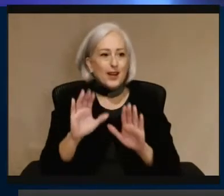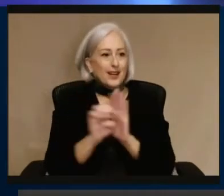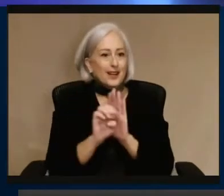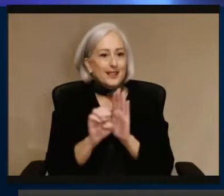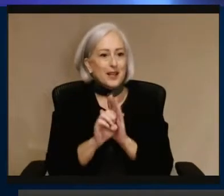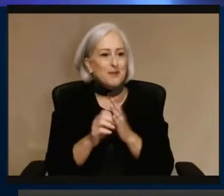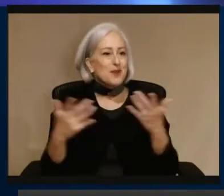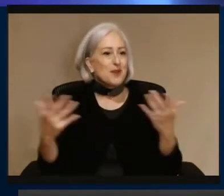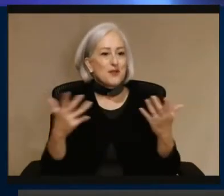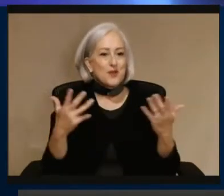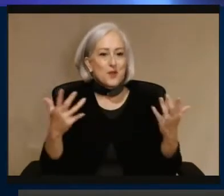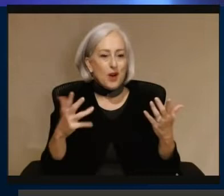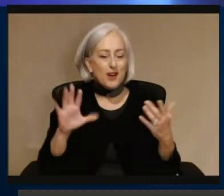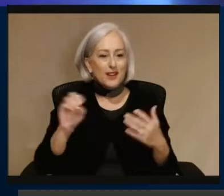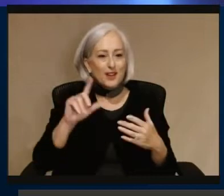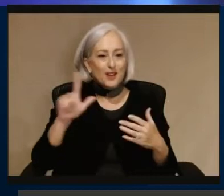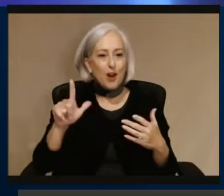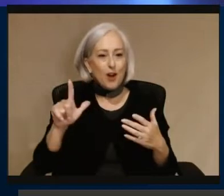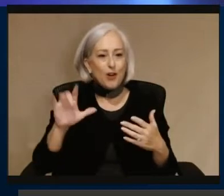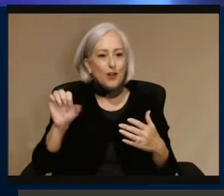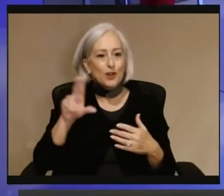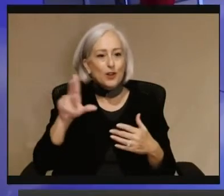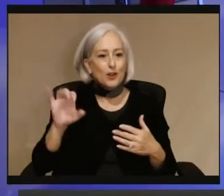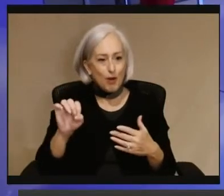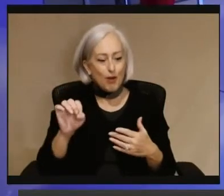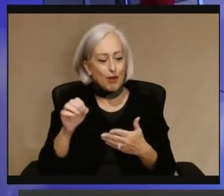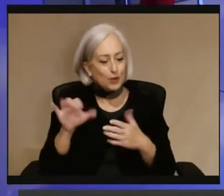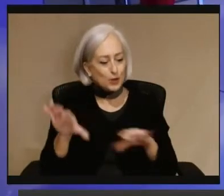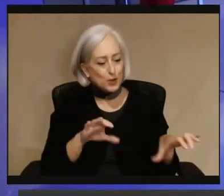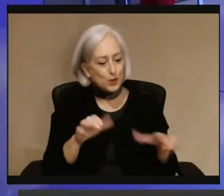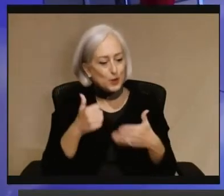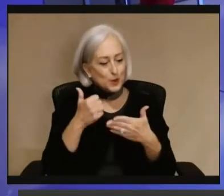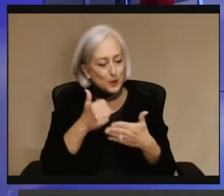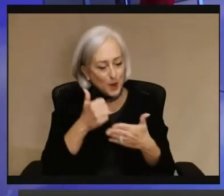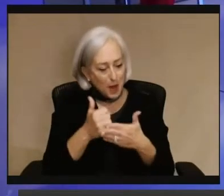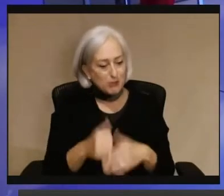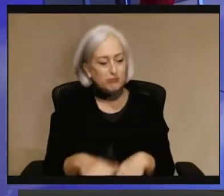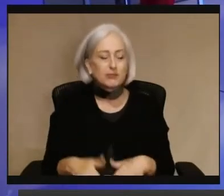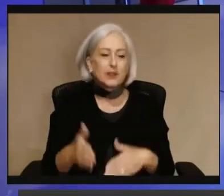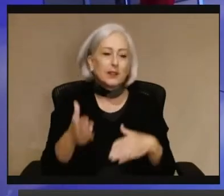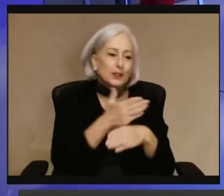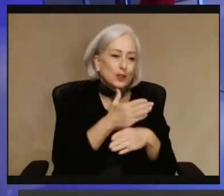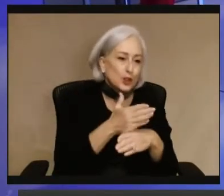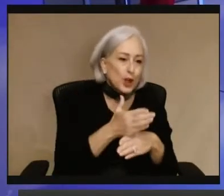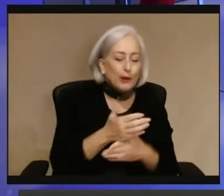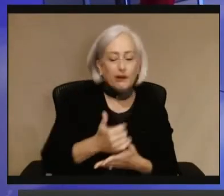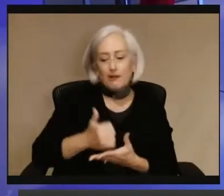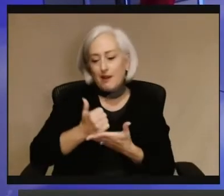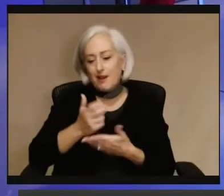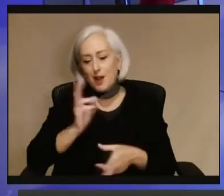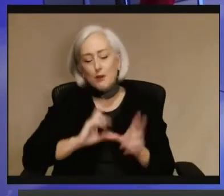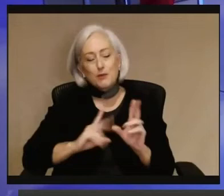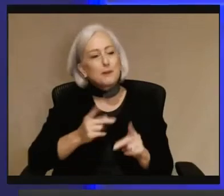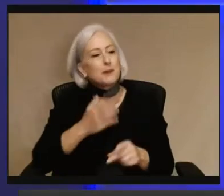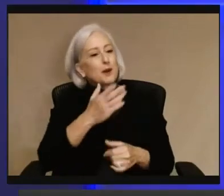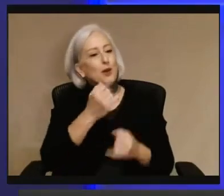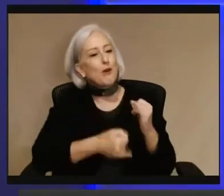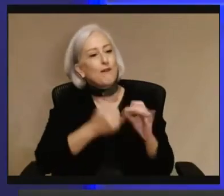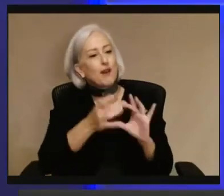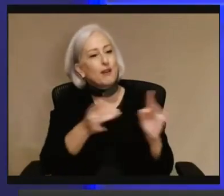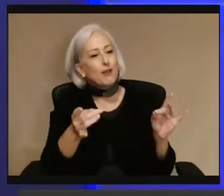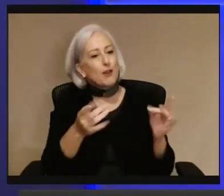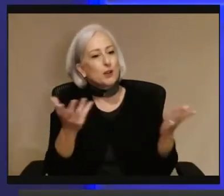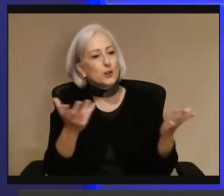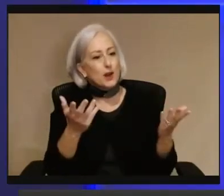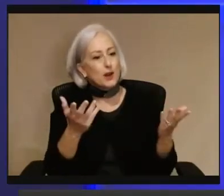produced, and here you are sharing and helping more people. So just your final thoughts today. Working with